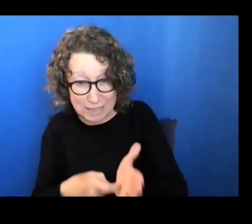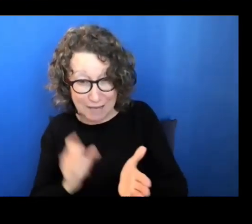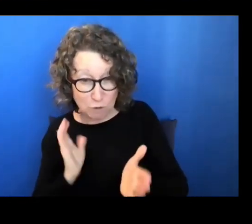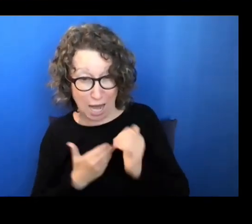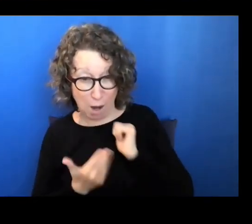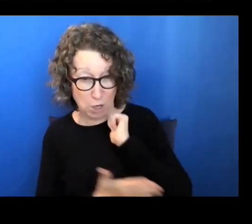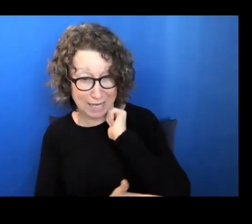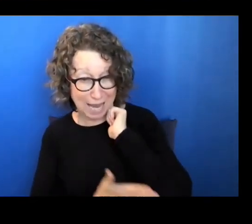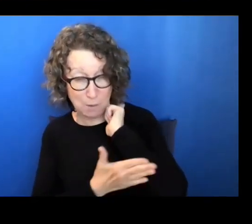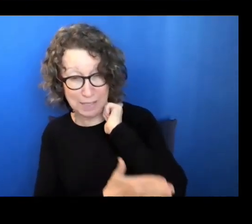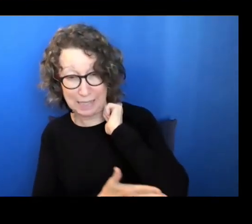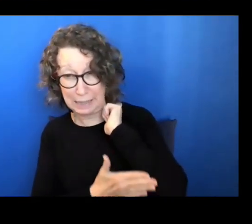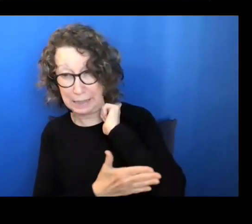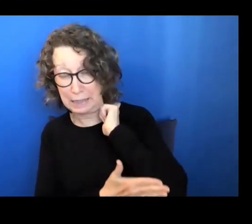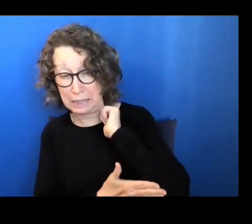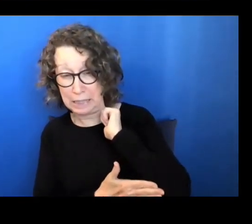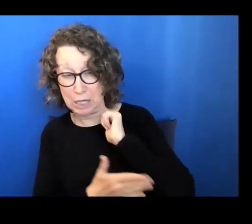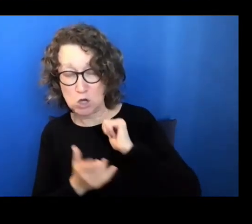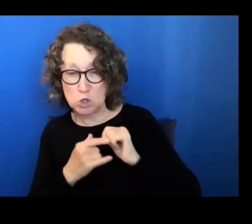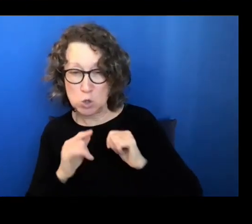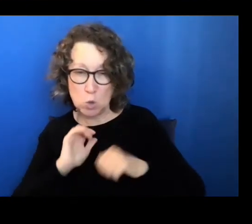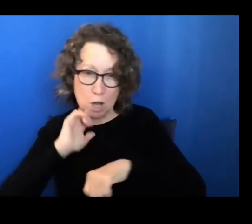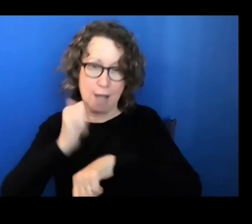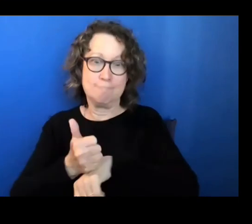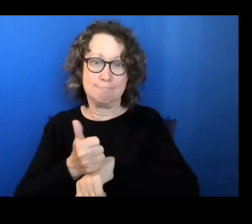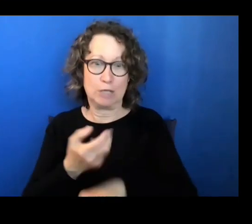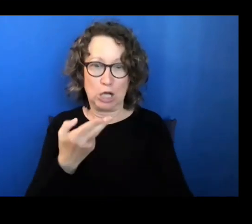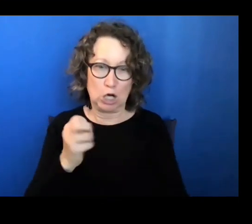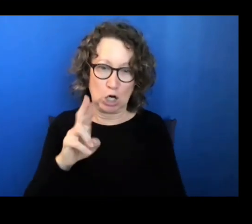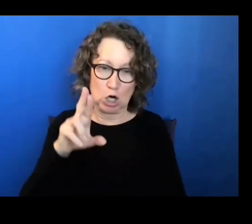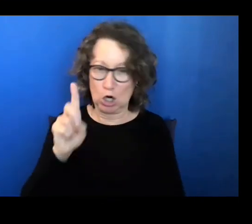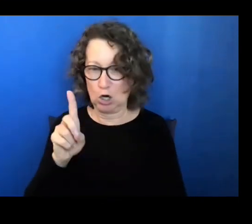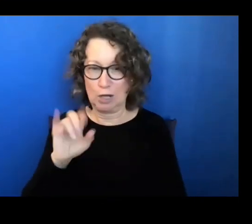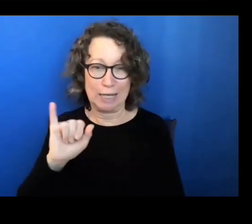county to have herd immunity?